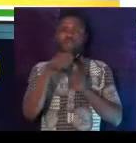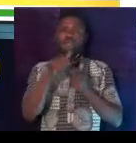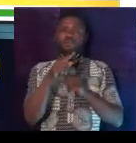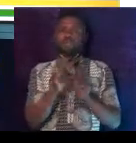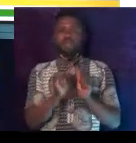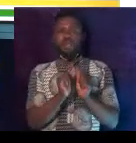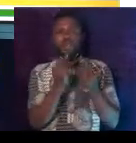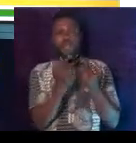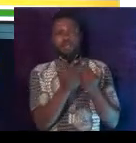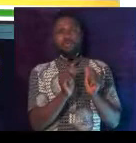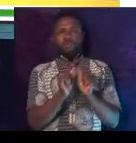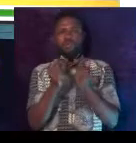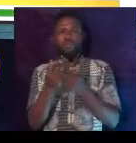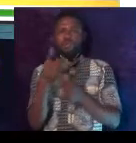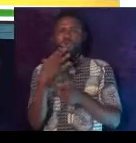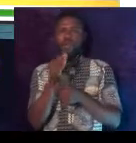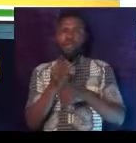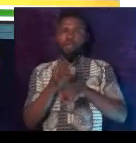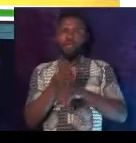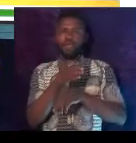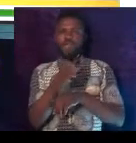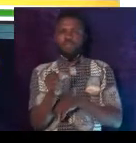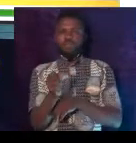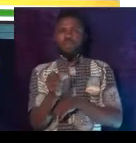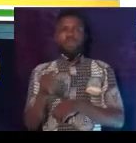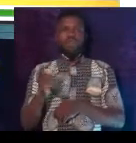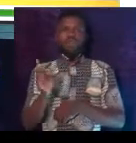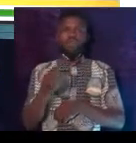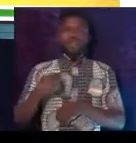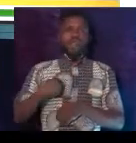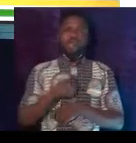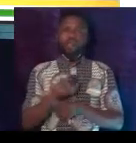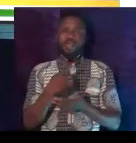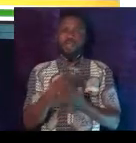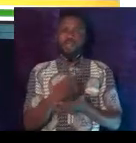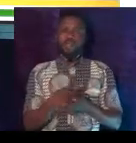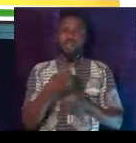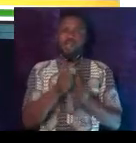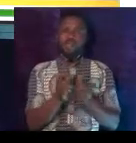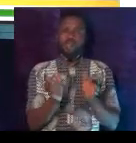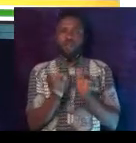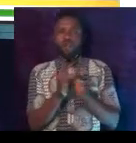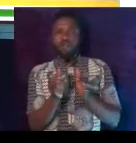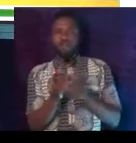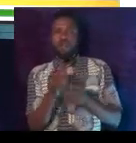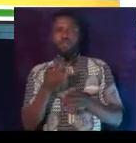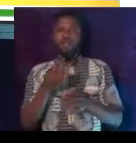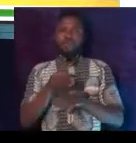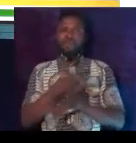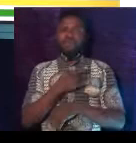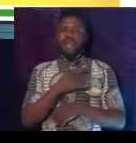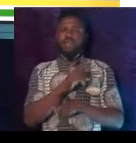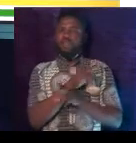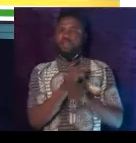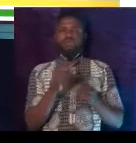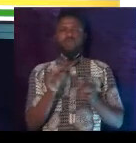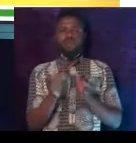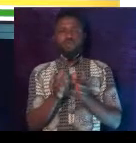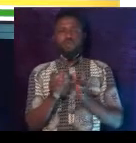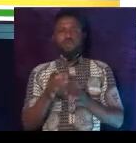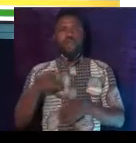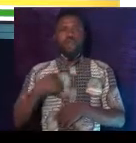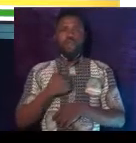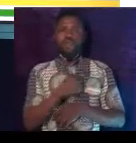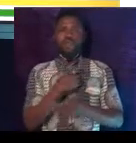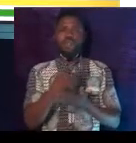also talked about the categories of forces, where we discussed about the contact force and non-contact force.